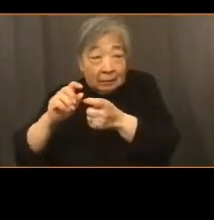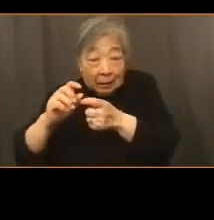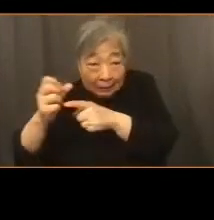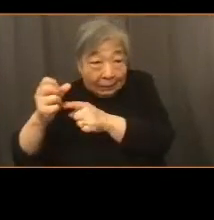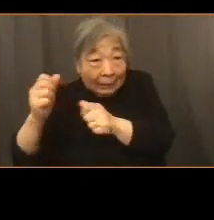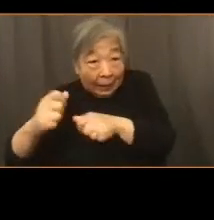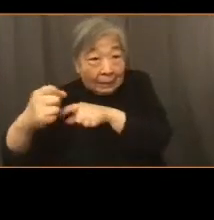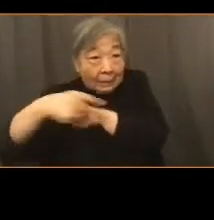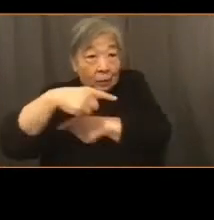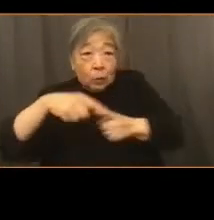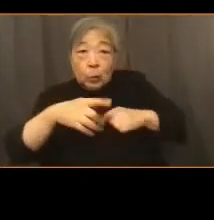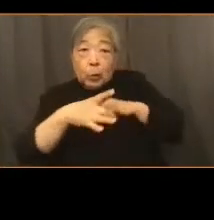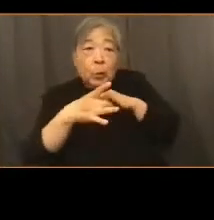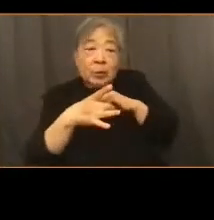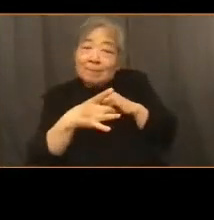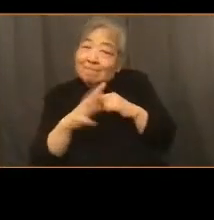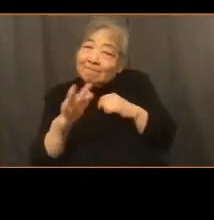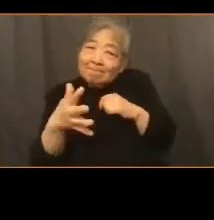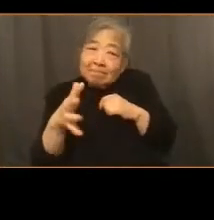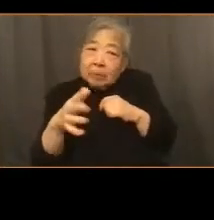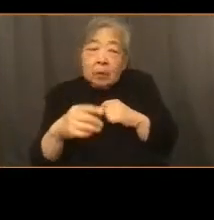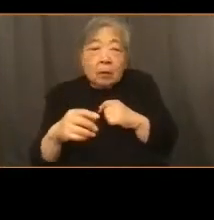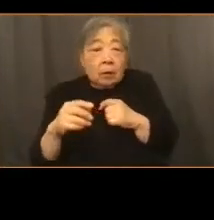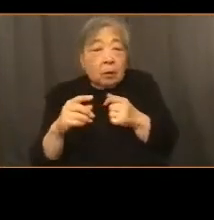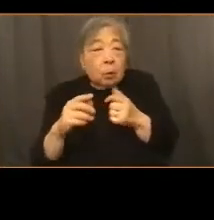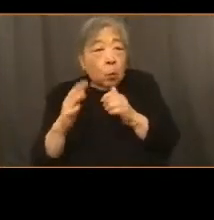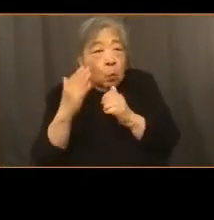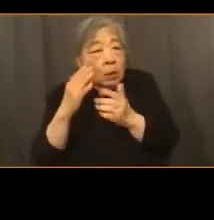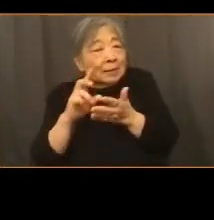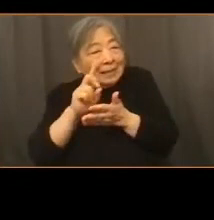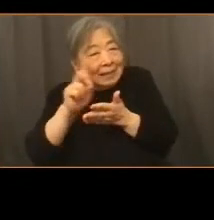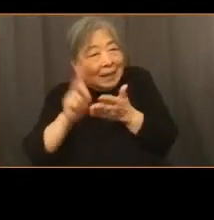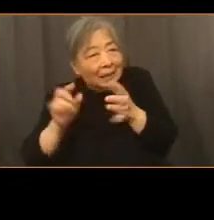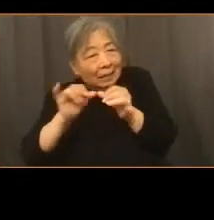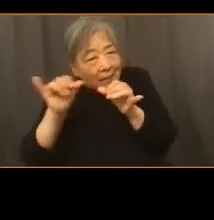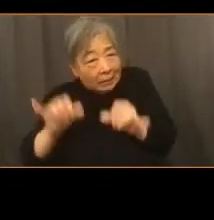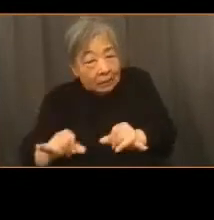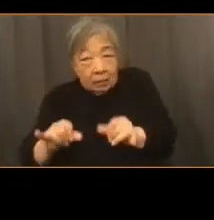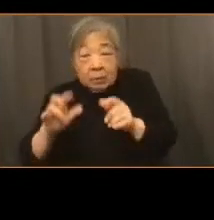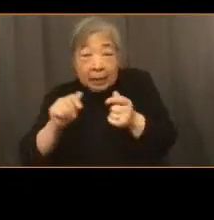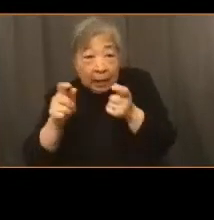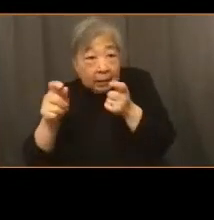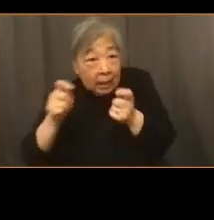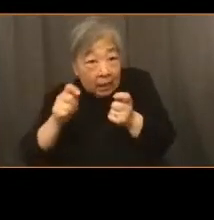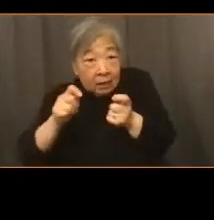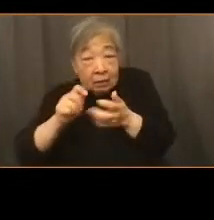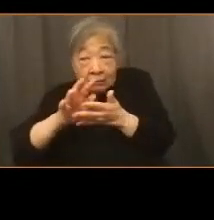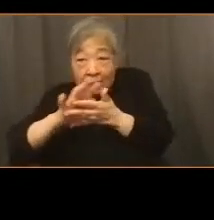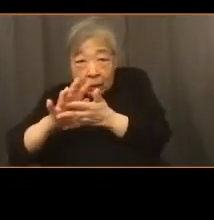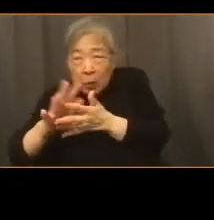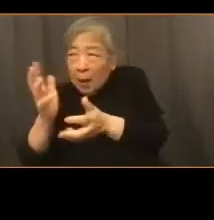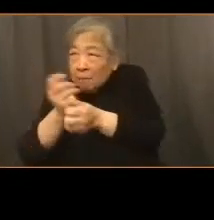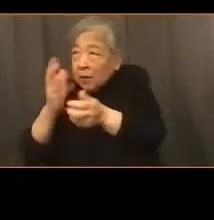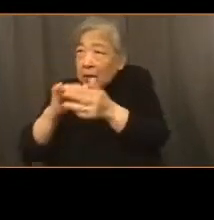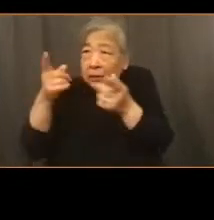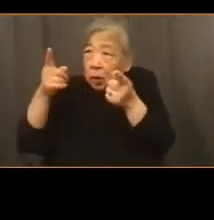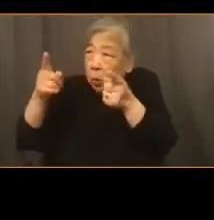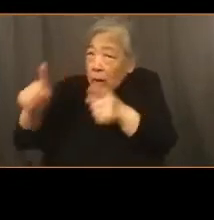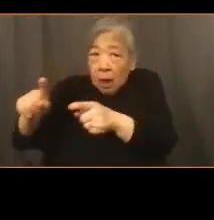One is, just designing a system that can handle that video data rate with everything else that's going on board the